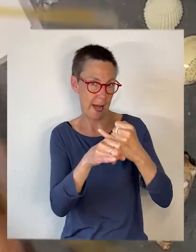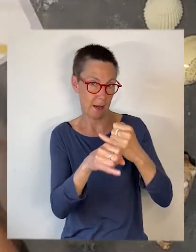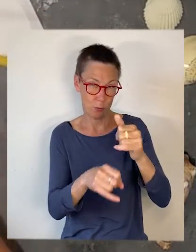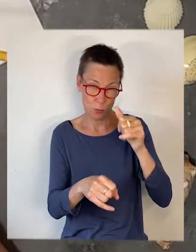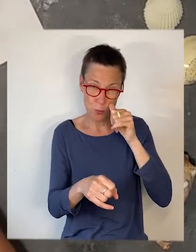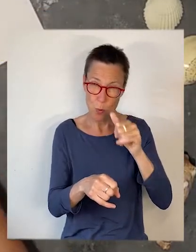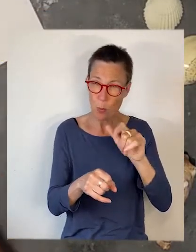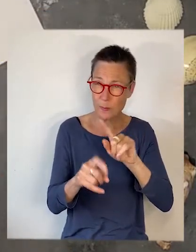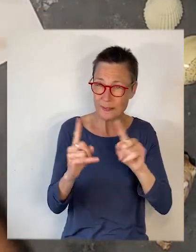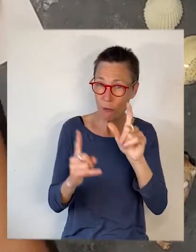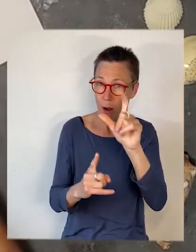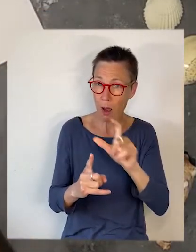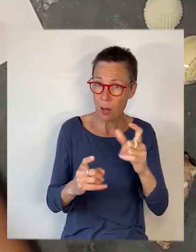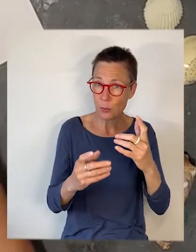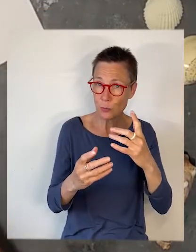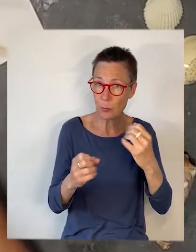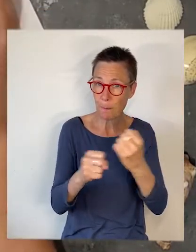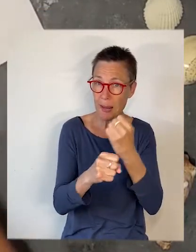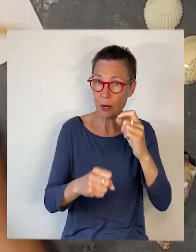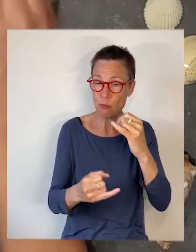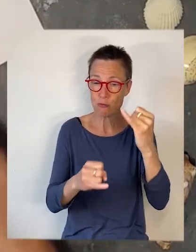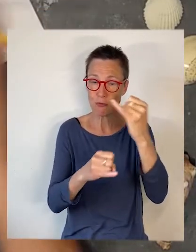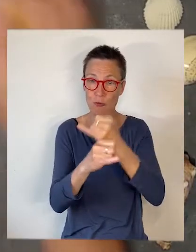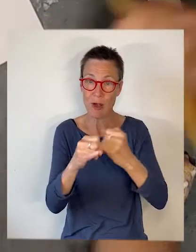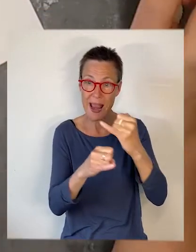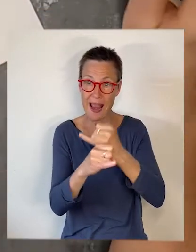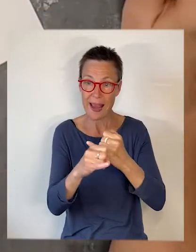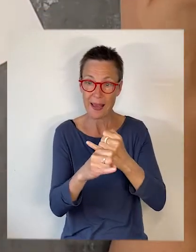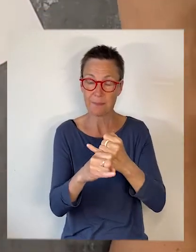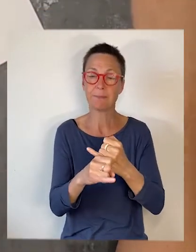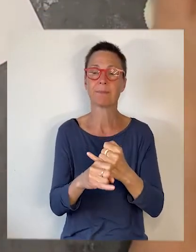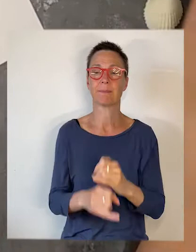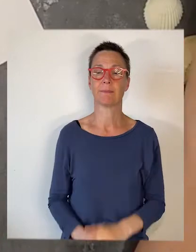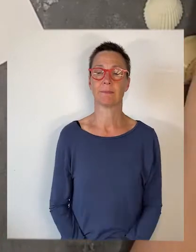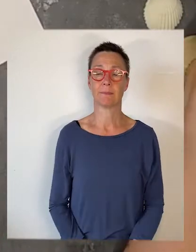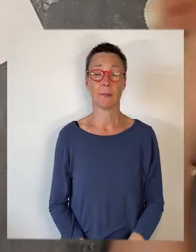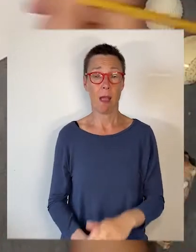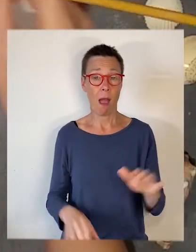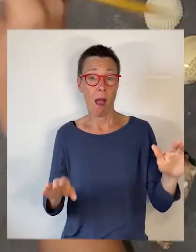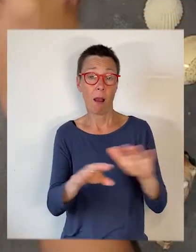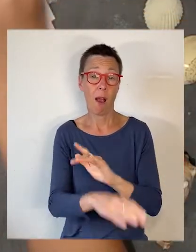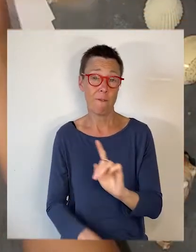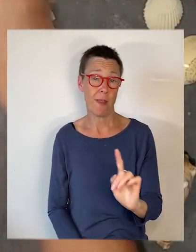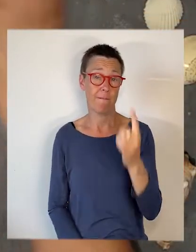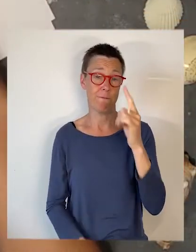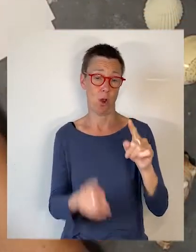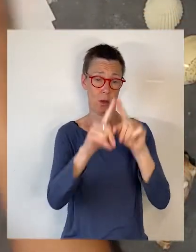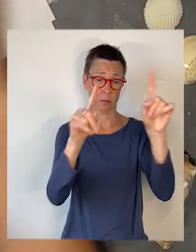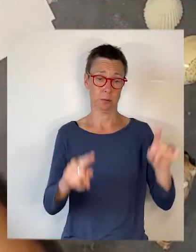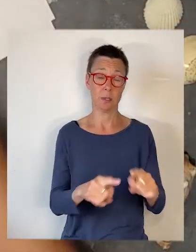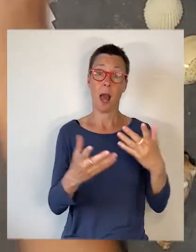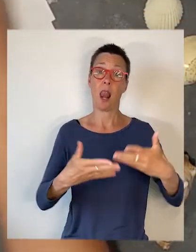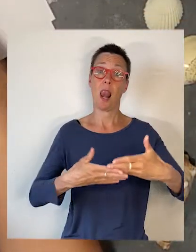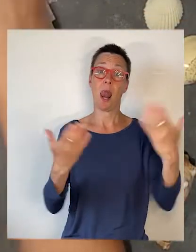know what colours you'll need for that? Paint all over the first sheet of card. Can you make a light